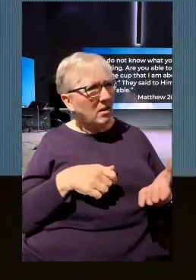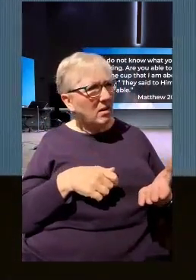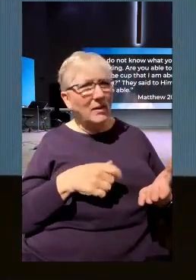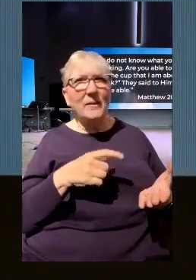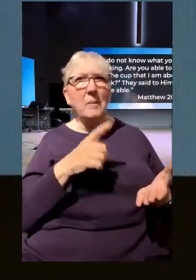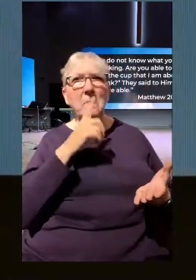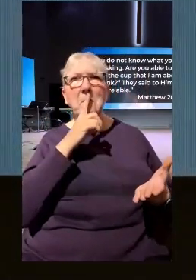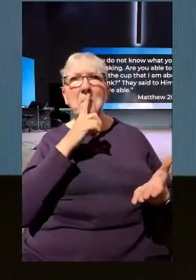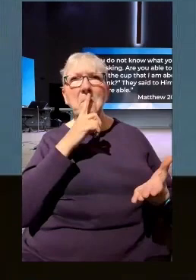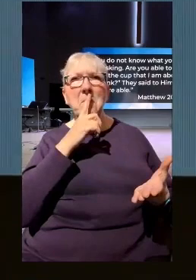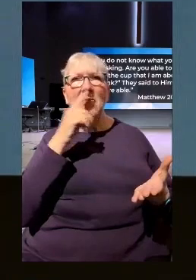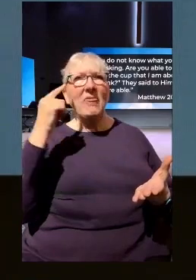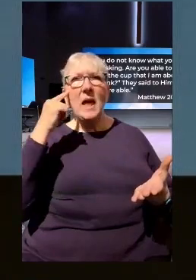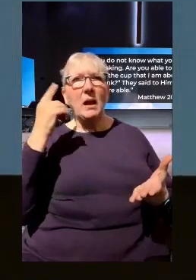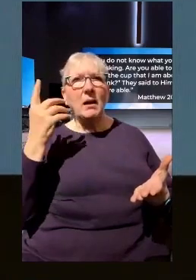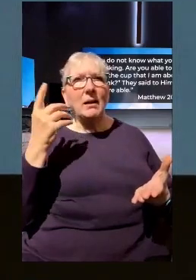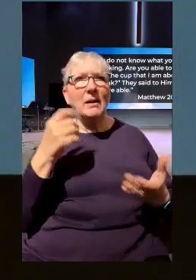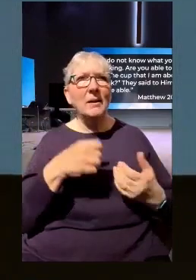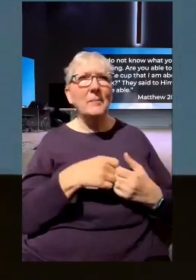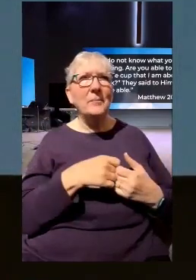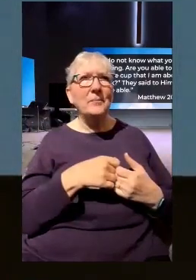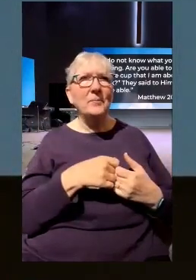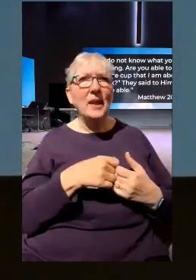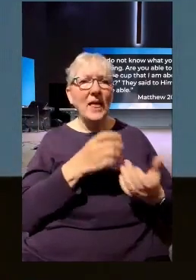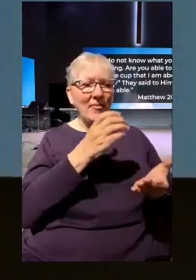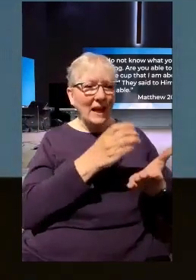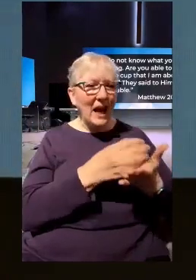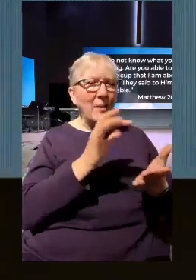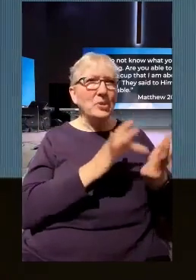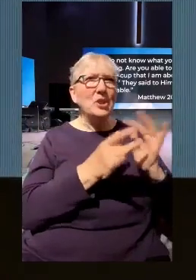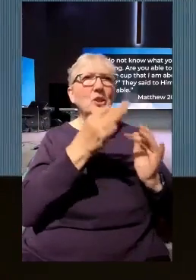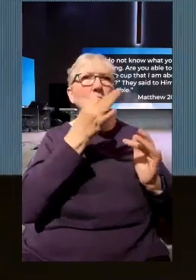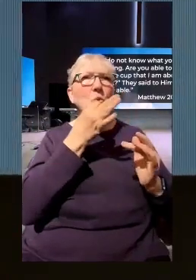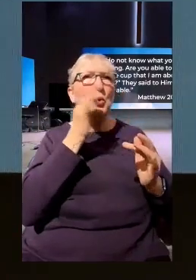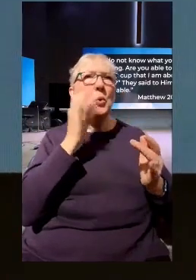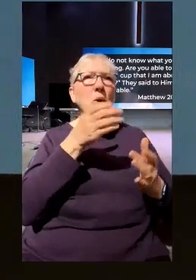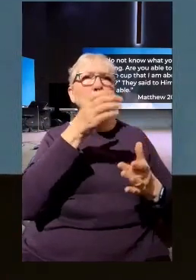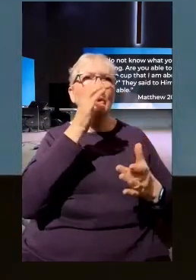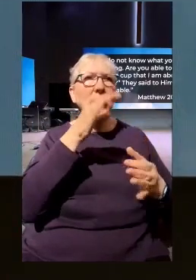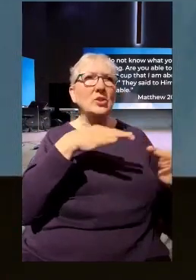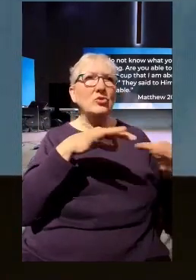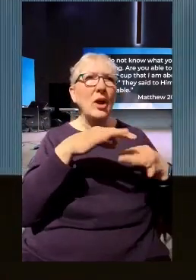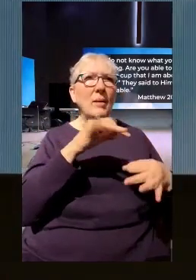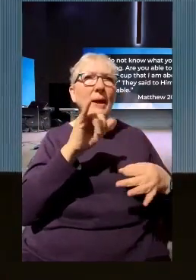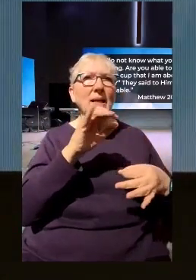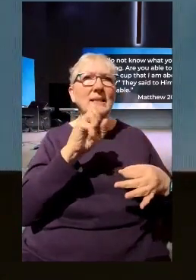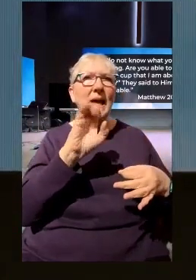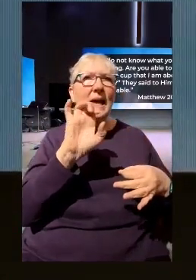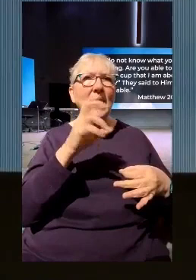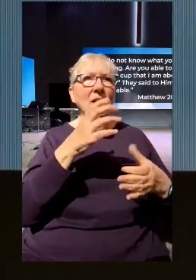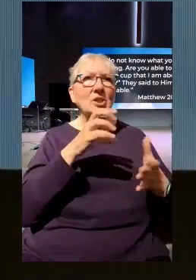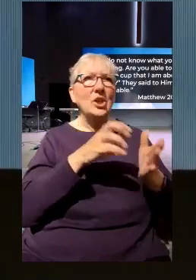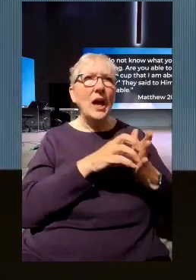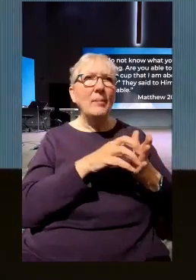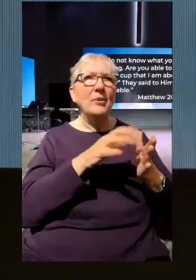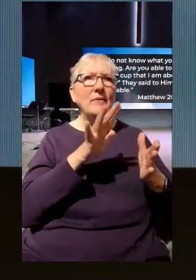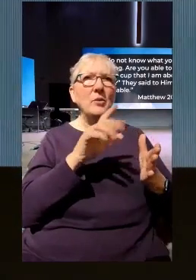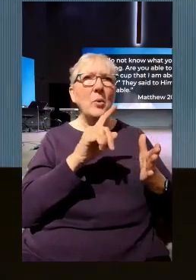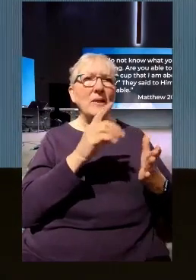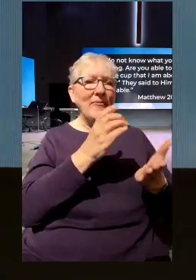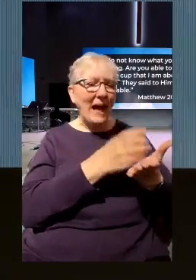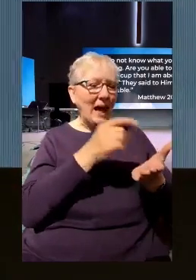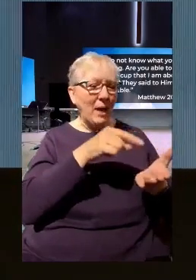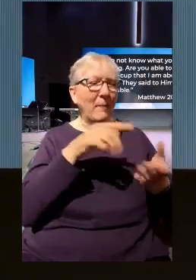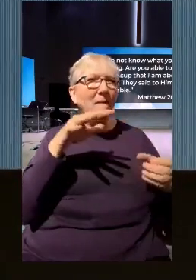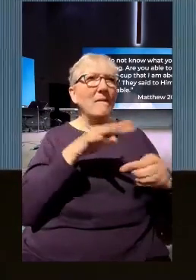The cup that Jesus is about to drink, as described in Isaiah 51, is the cup of God's wrath.